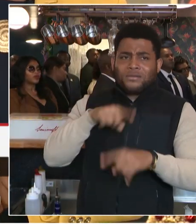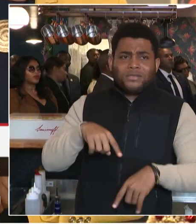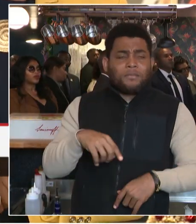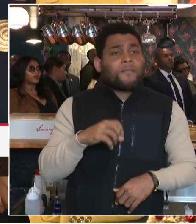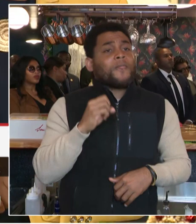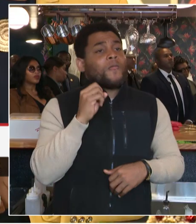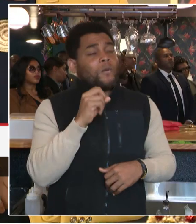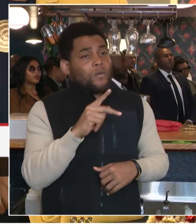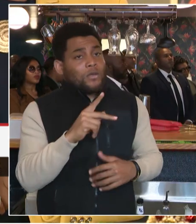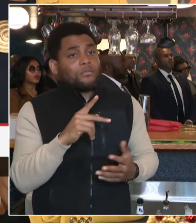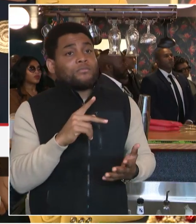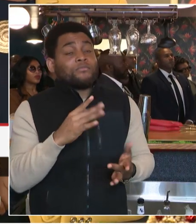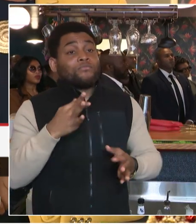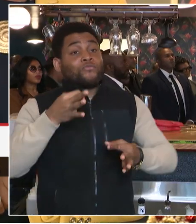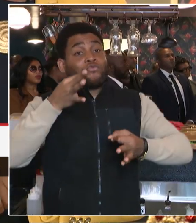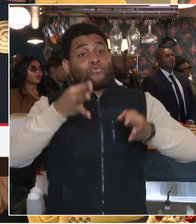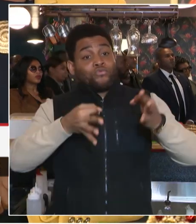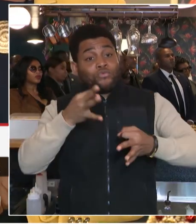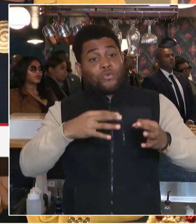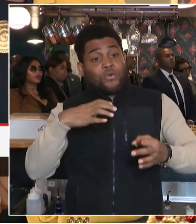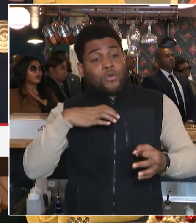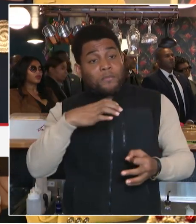Oversight to testify. So.